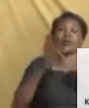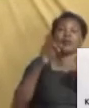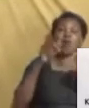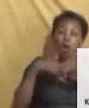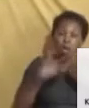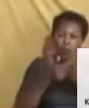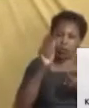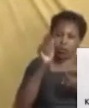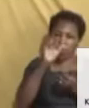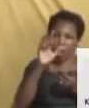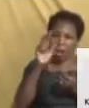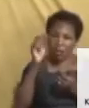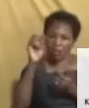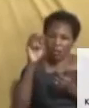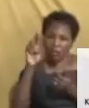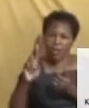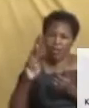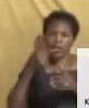detail.